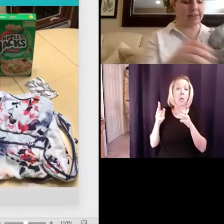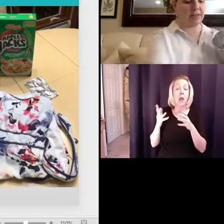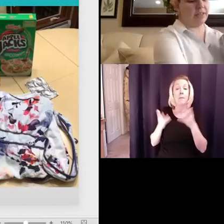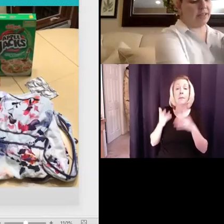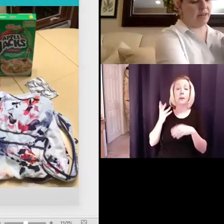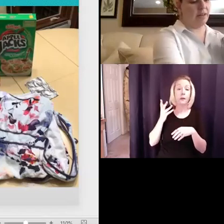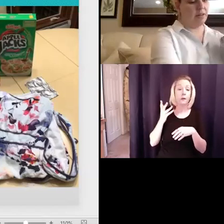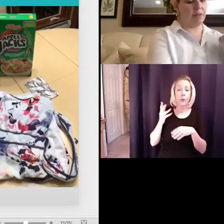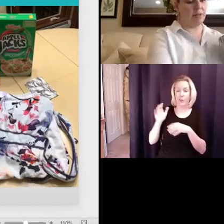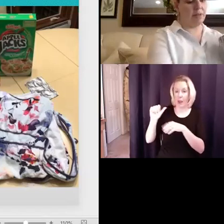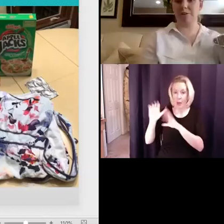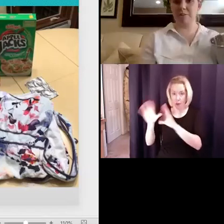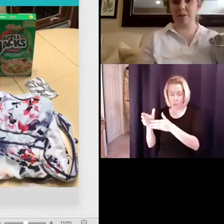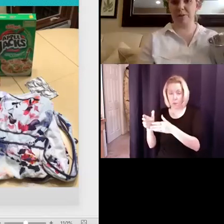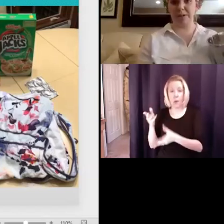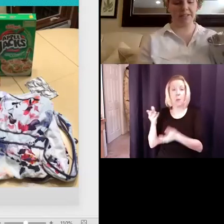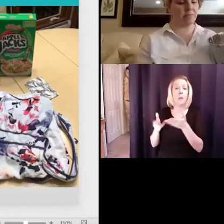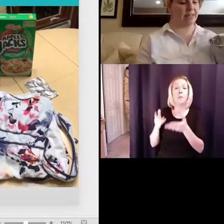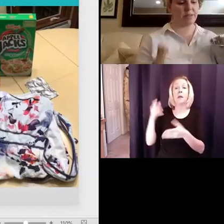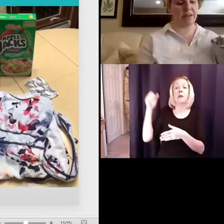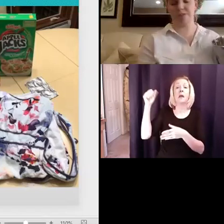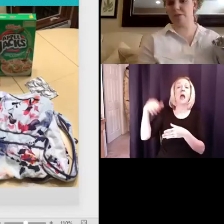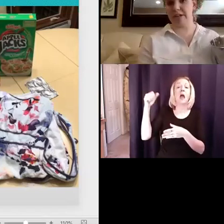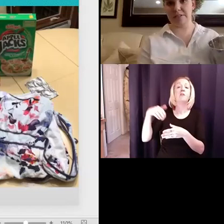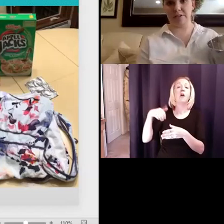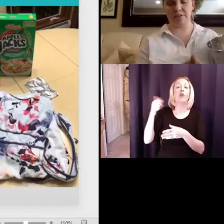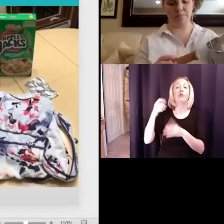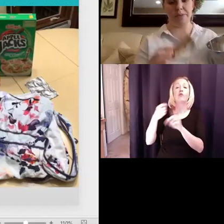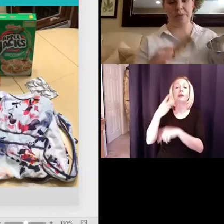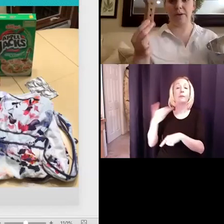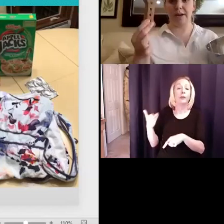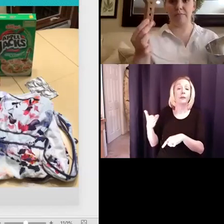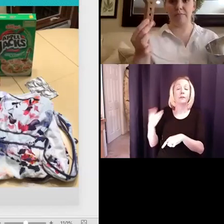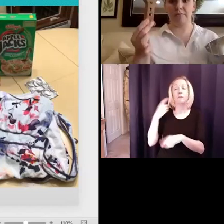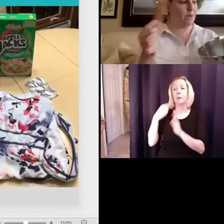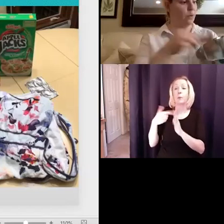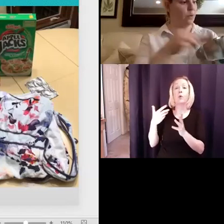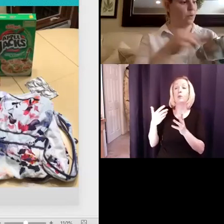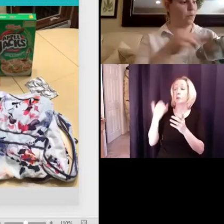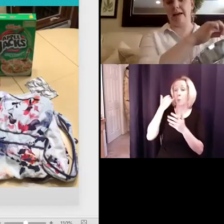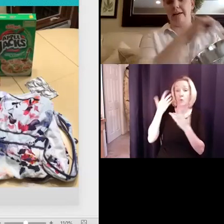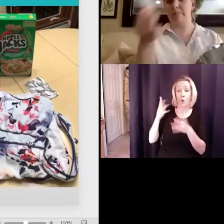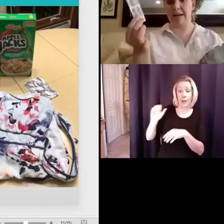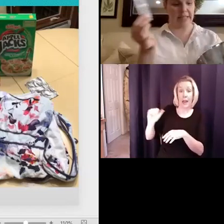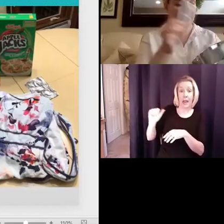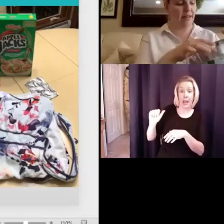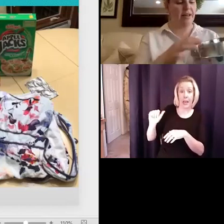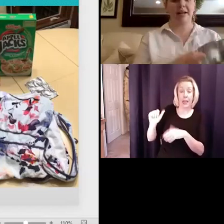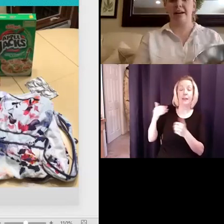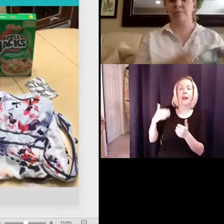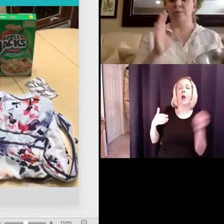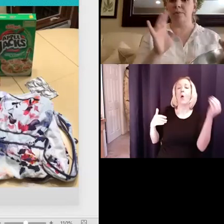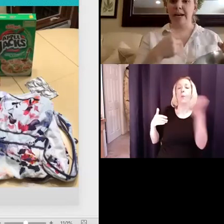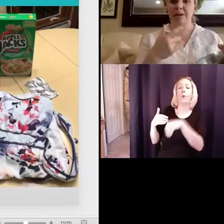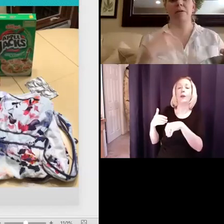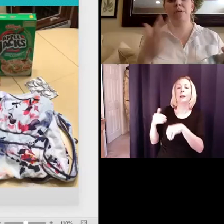A stuff in here, maybe I throw some other random things. So I also took out stuff for B, so I have my bone and a